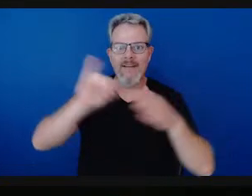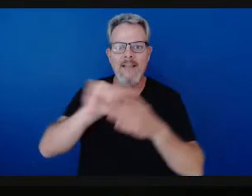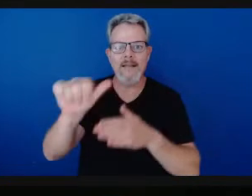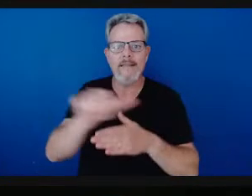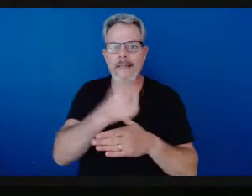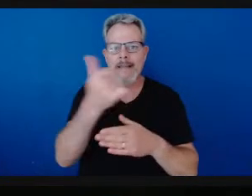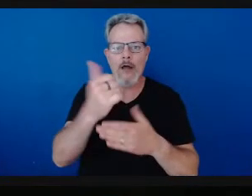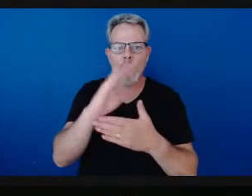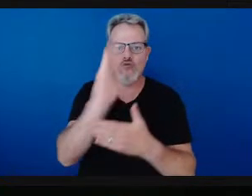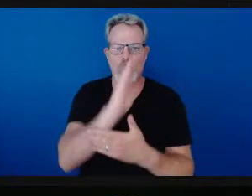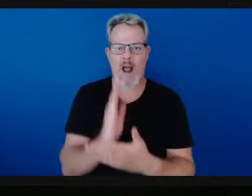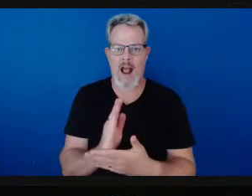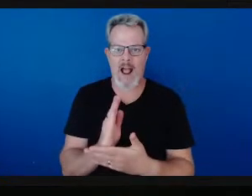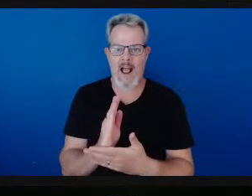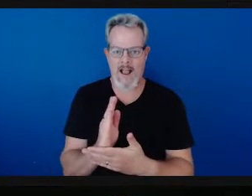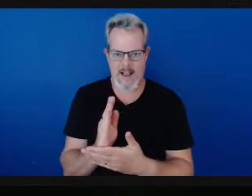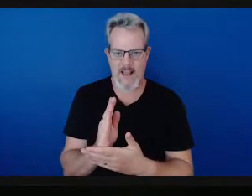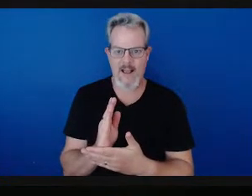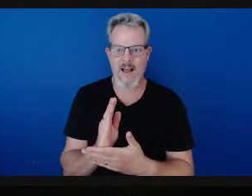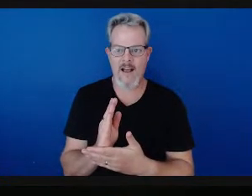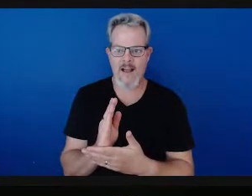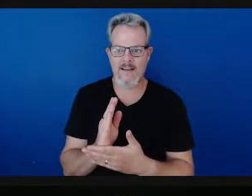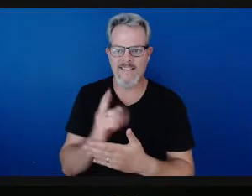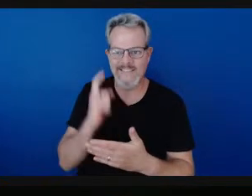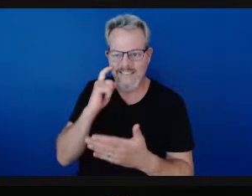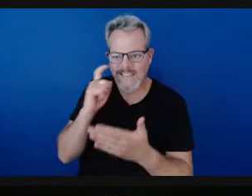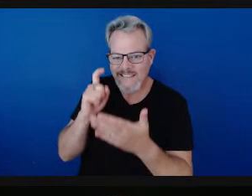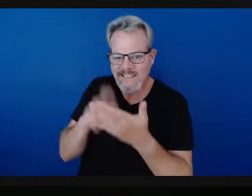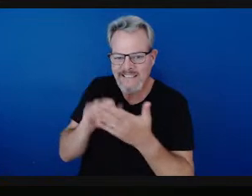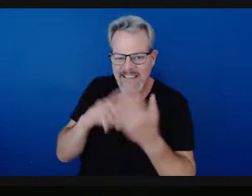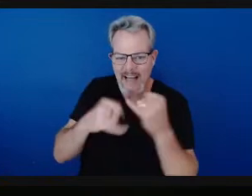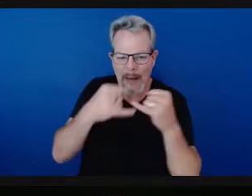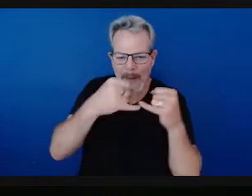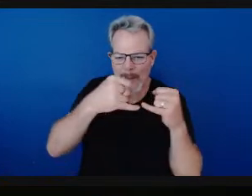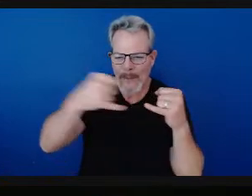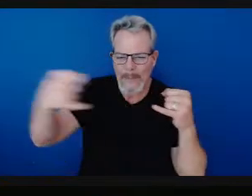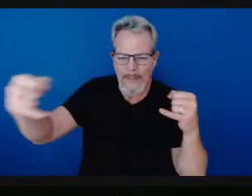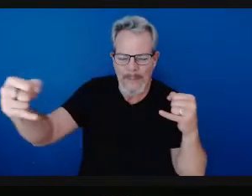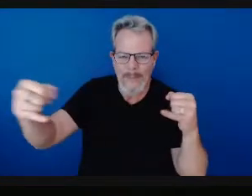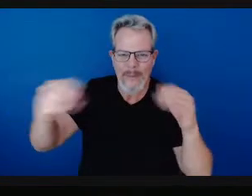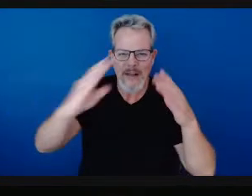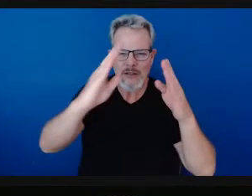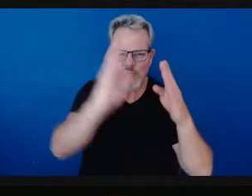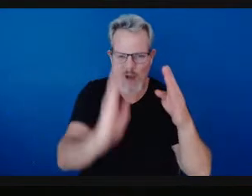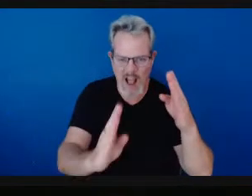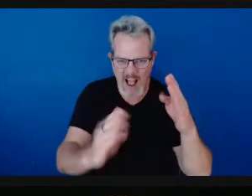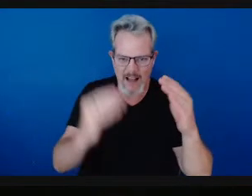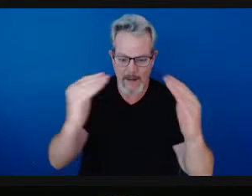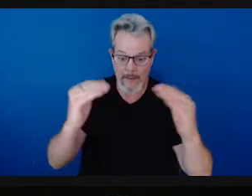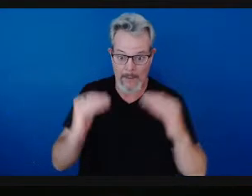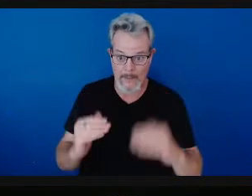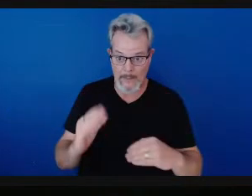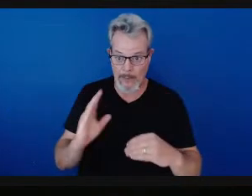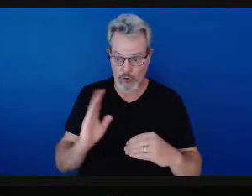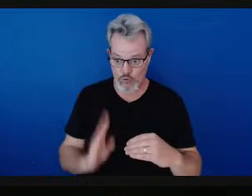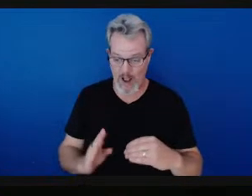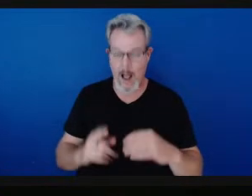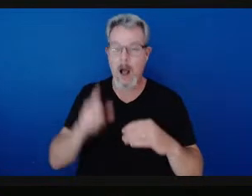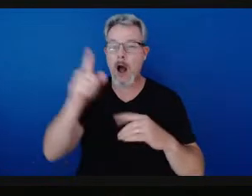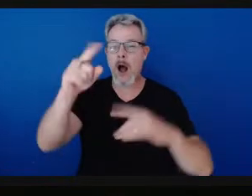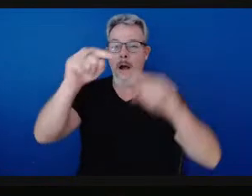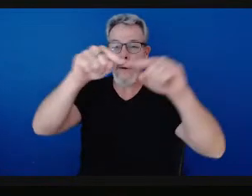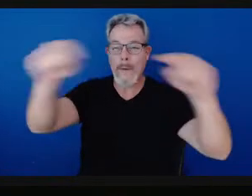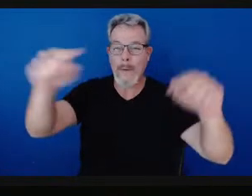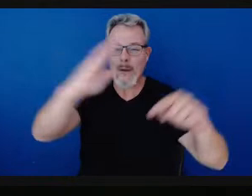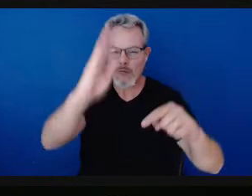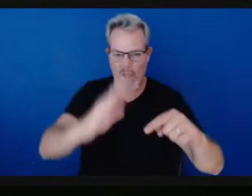cracks. So you see there's actually a collapse crack there, and the last one is back here. It's this cliff over here, right? So 3 series of